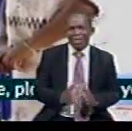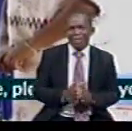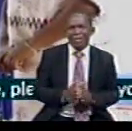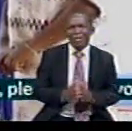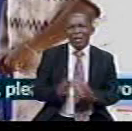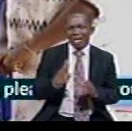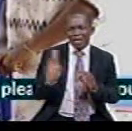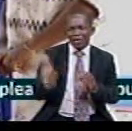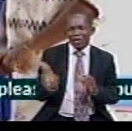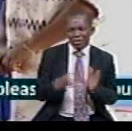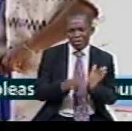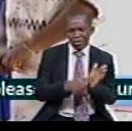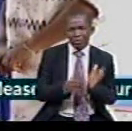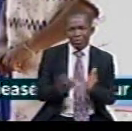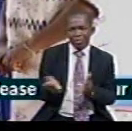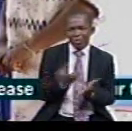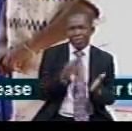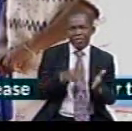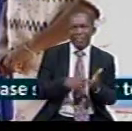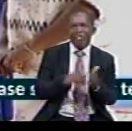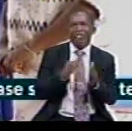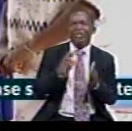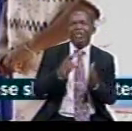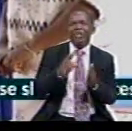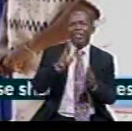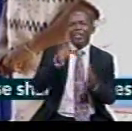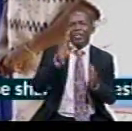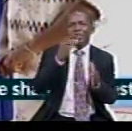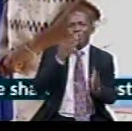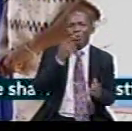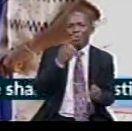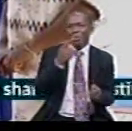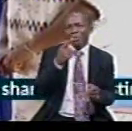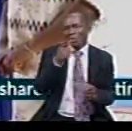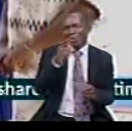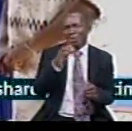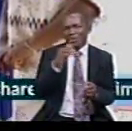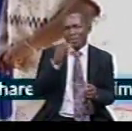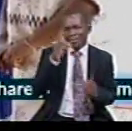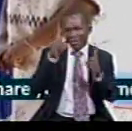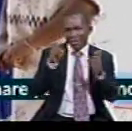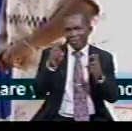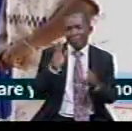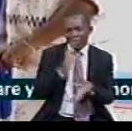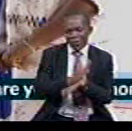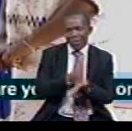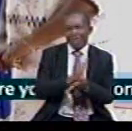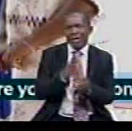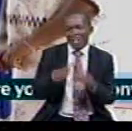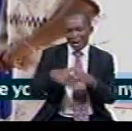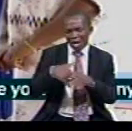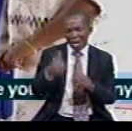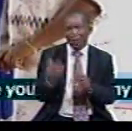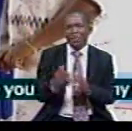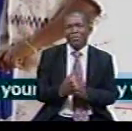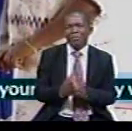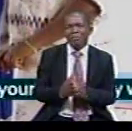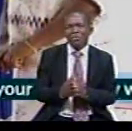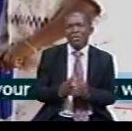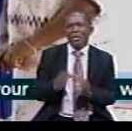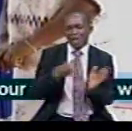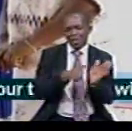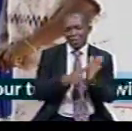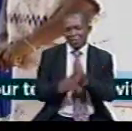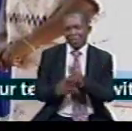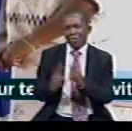from the bag. But by the grace of God, after the prayer of the man of God, I bent, removed this thing from the bag. My leg has